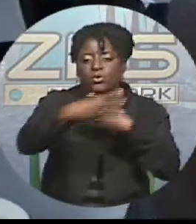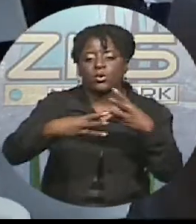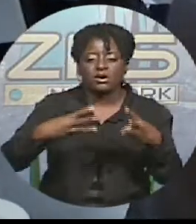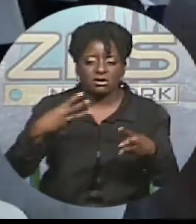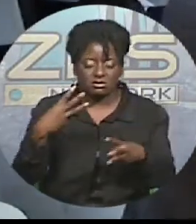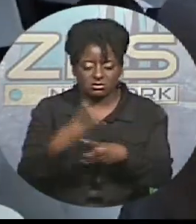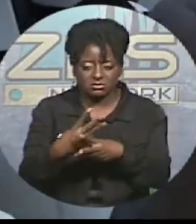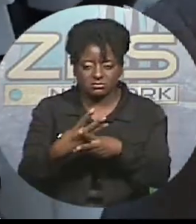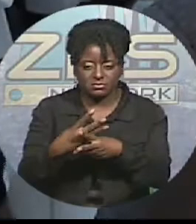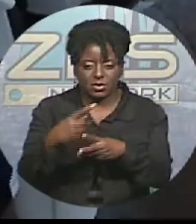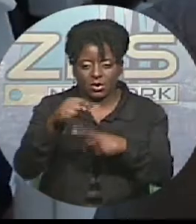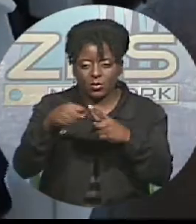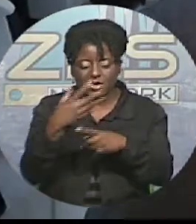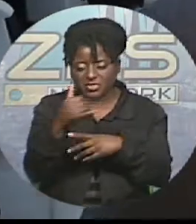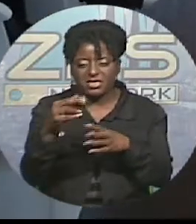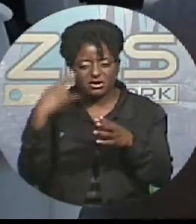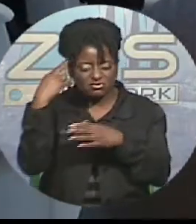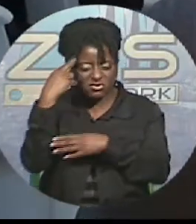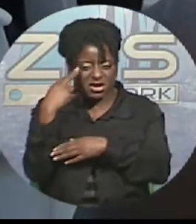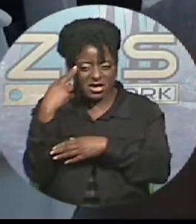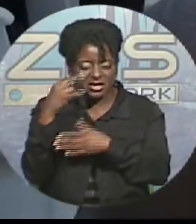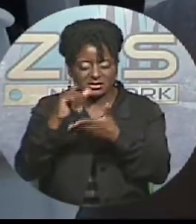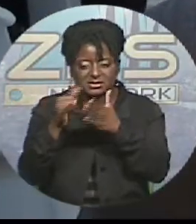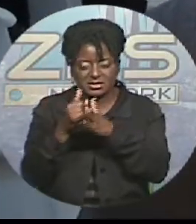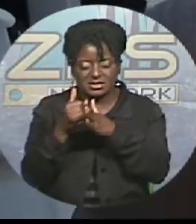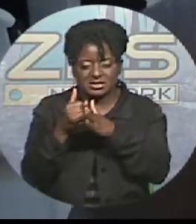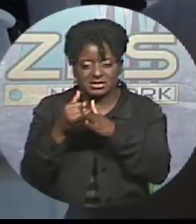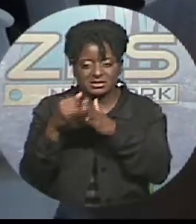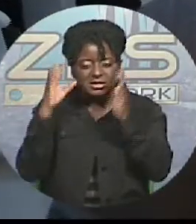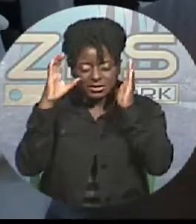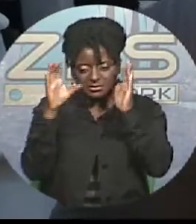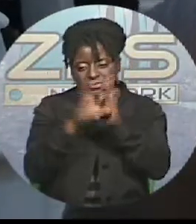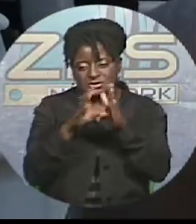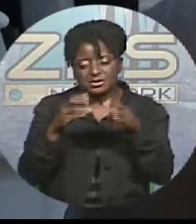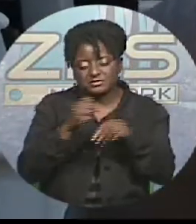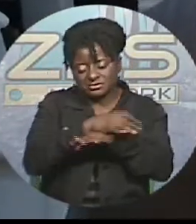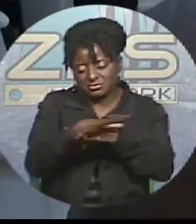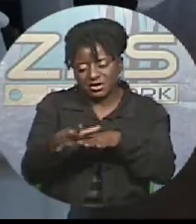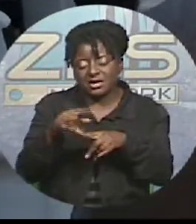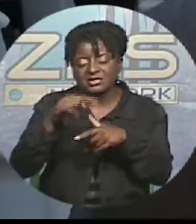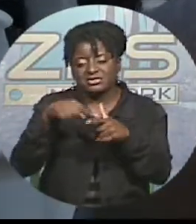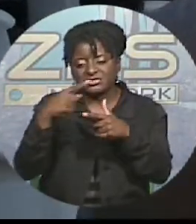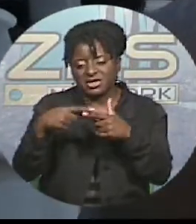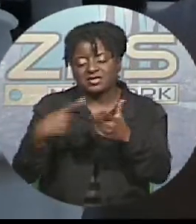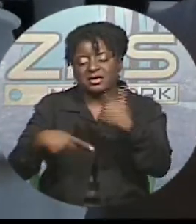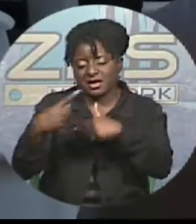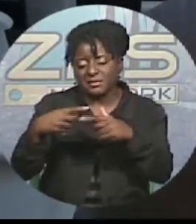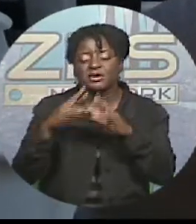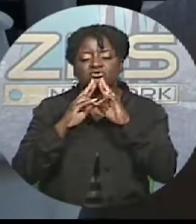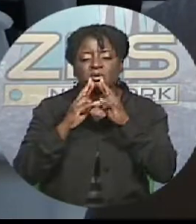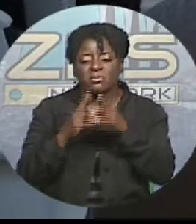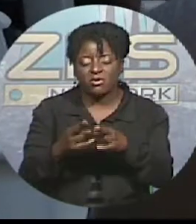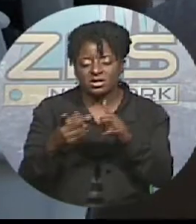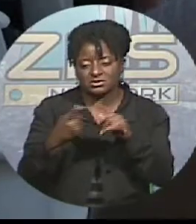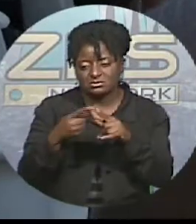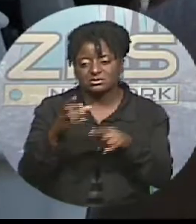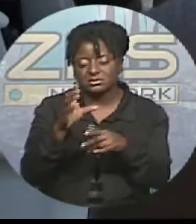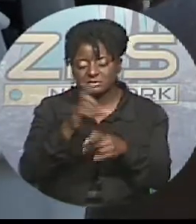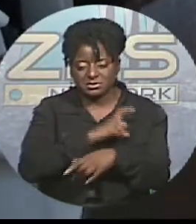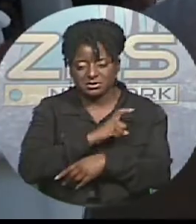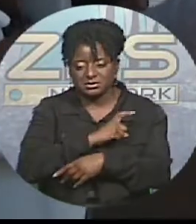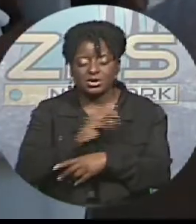when they realize that these images have gone viral, then they come and they report these matter to us. And we just want